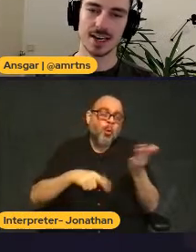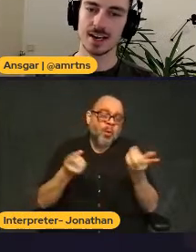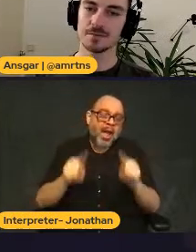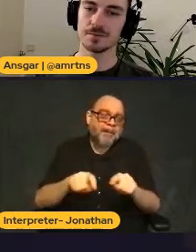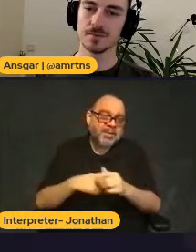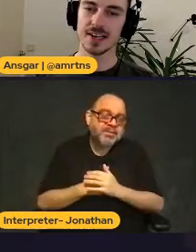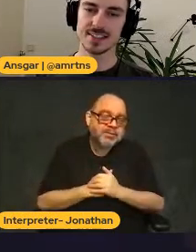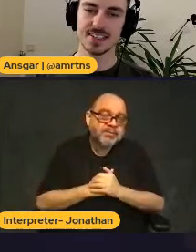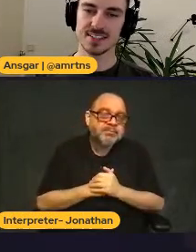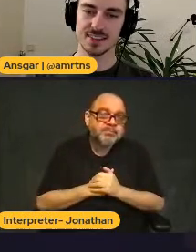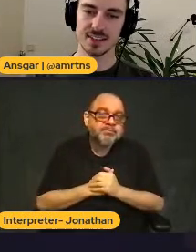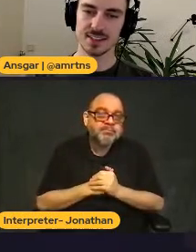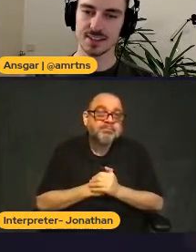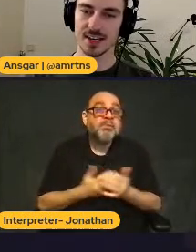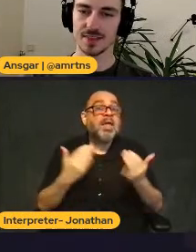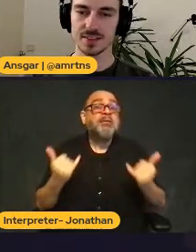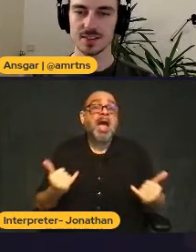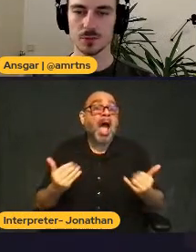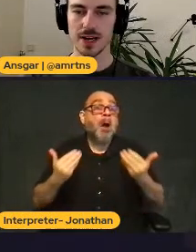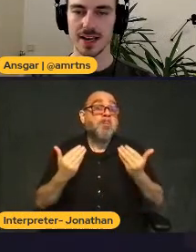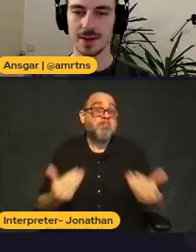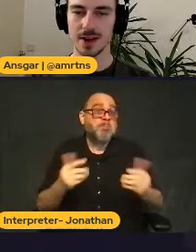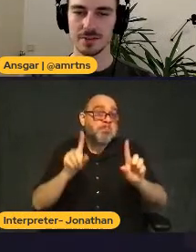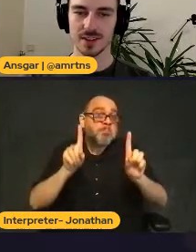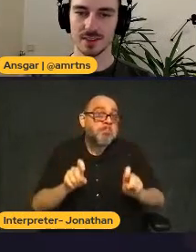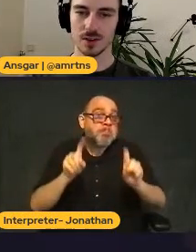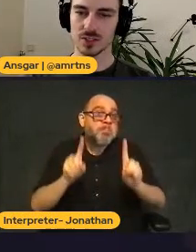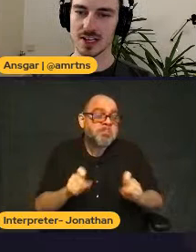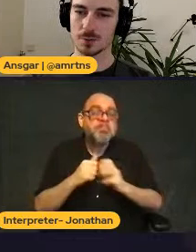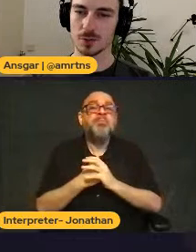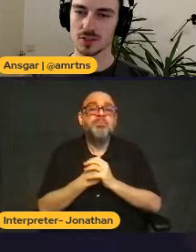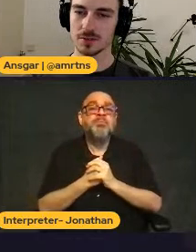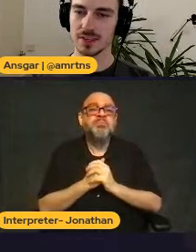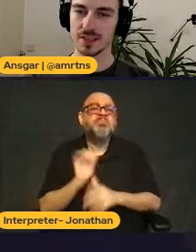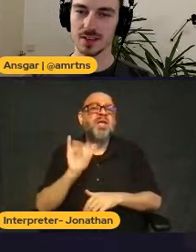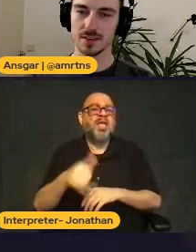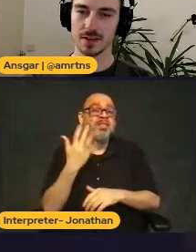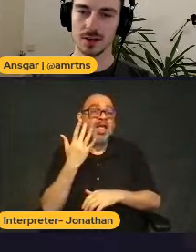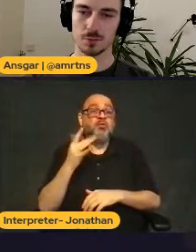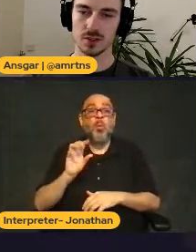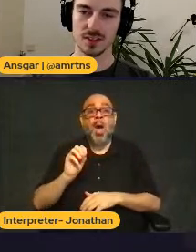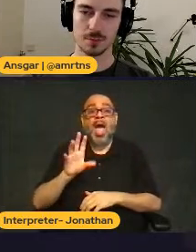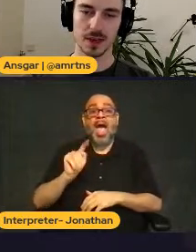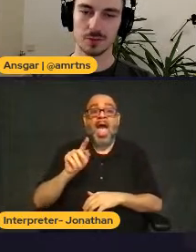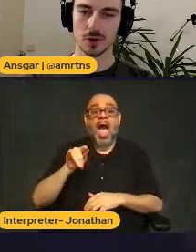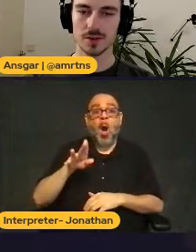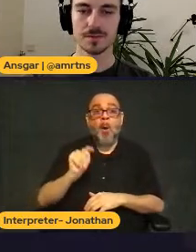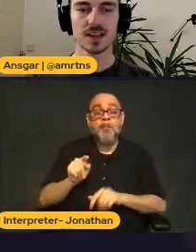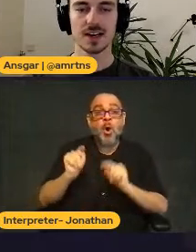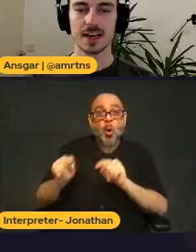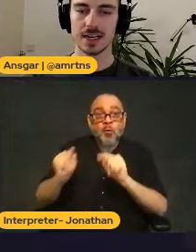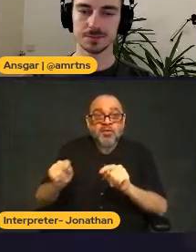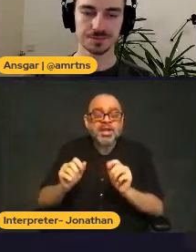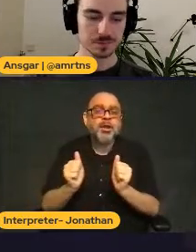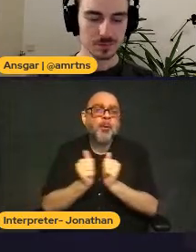So let's test this. And this is why I'm having those outputs over here, even outputting the password,